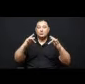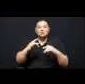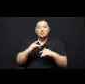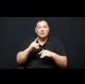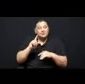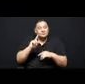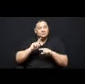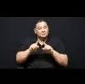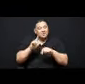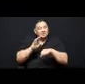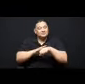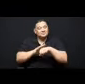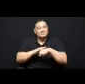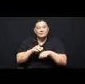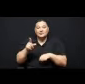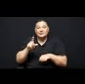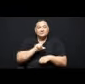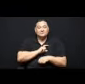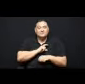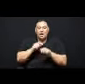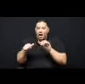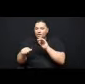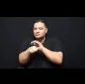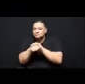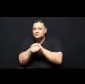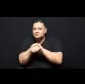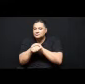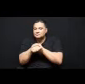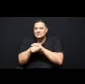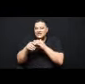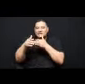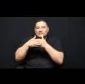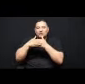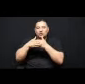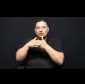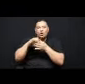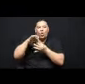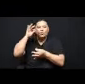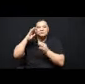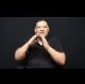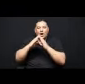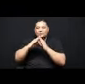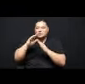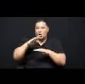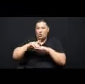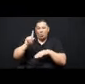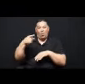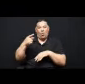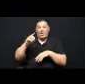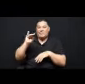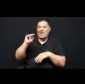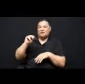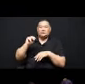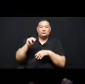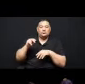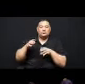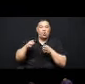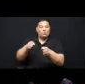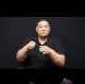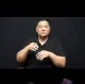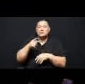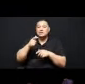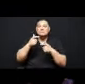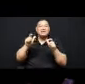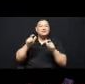plain sight at the edge of little ghost towns on the only main road. Your biggest threat there is a speeding ticket.